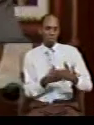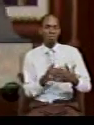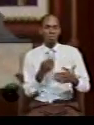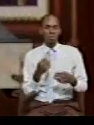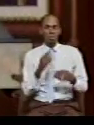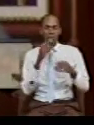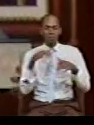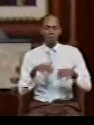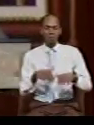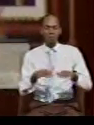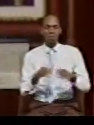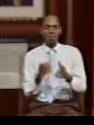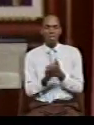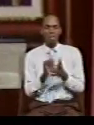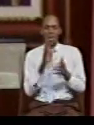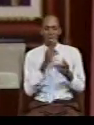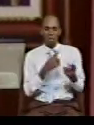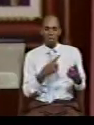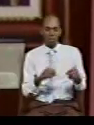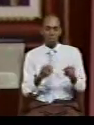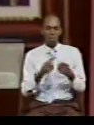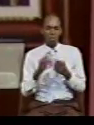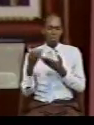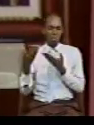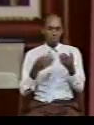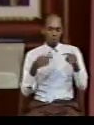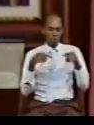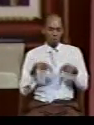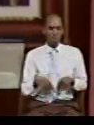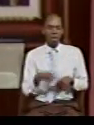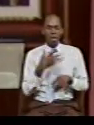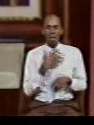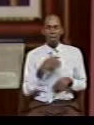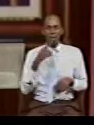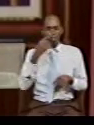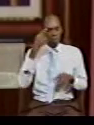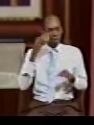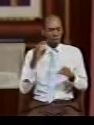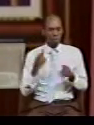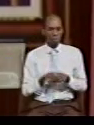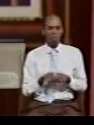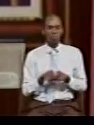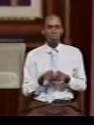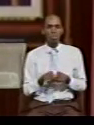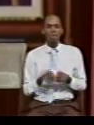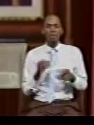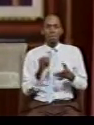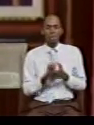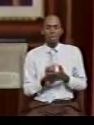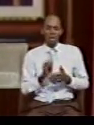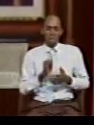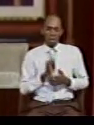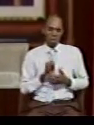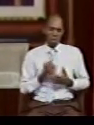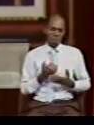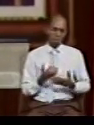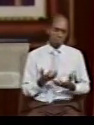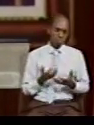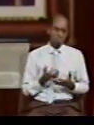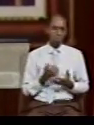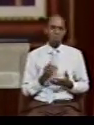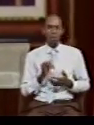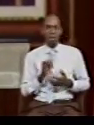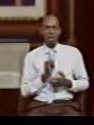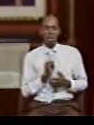keep you down. And then you have been saying, I wish I had, I wish I had, I wish